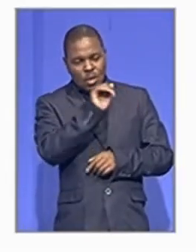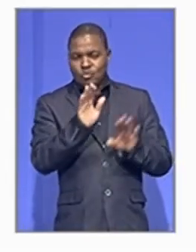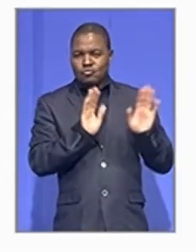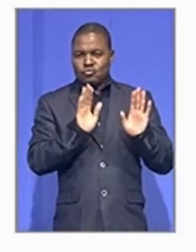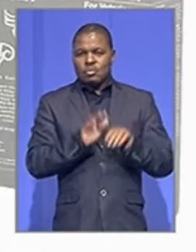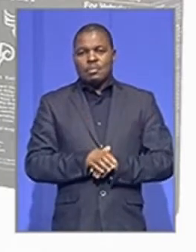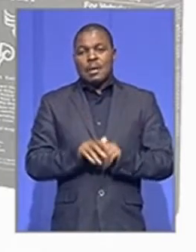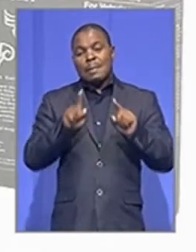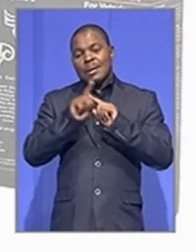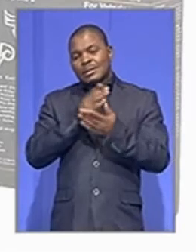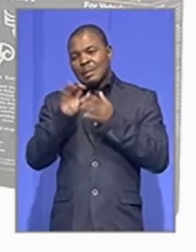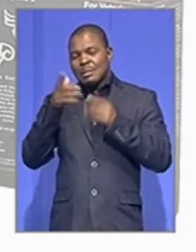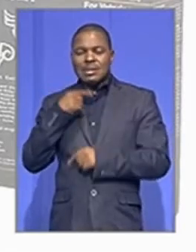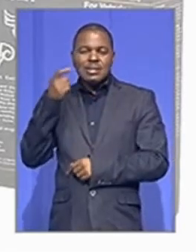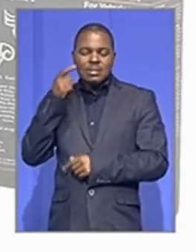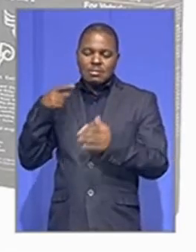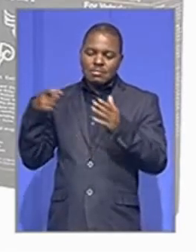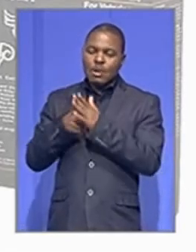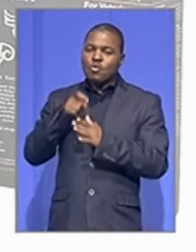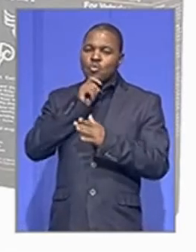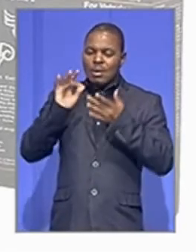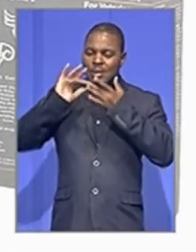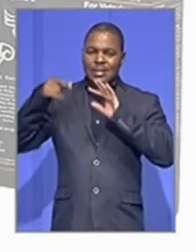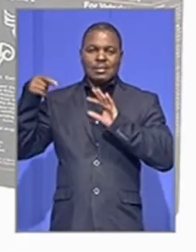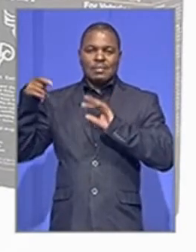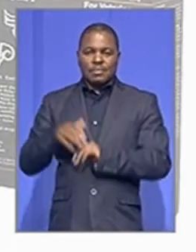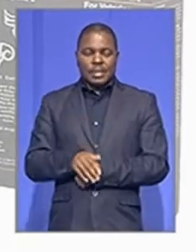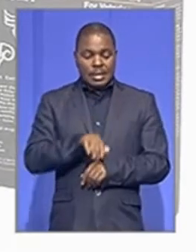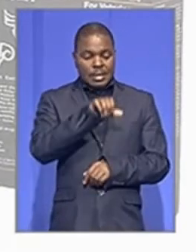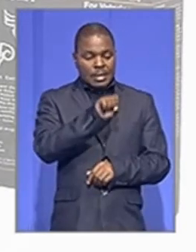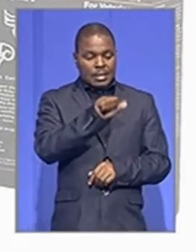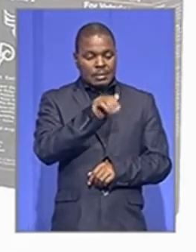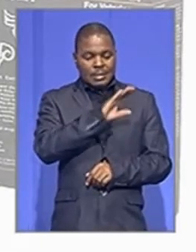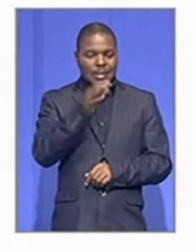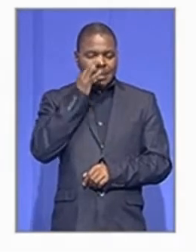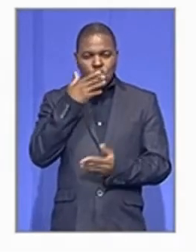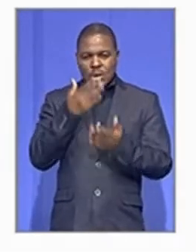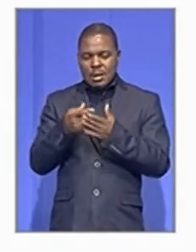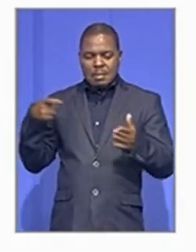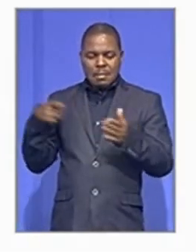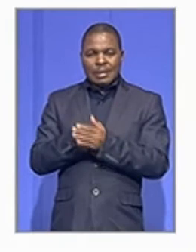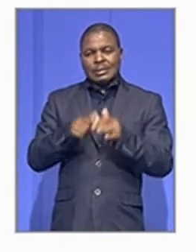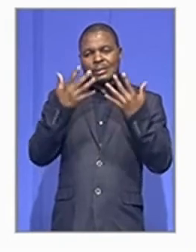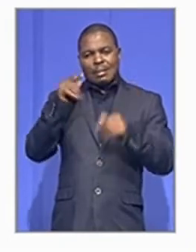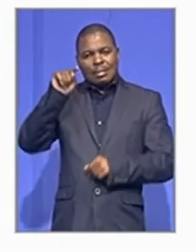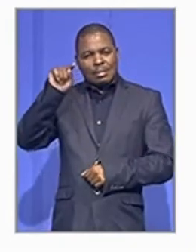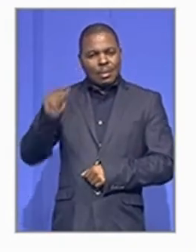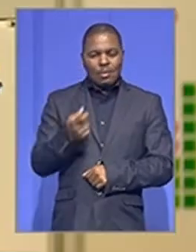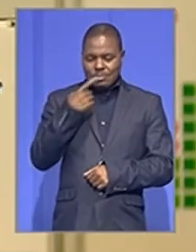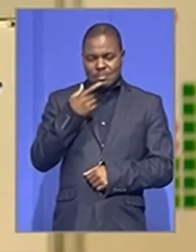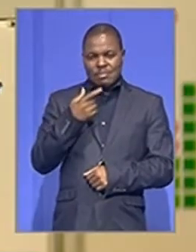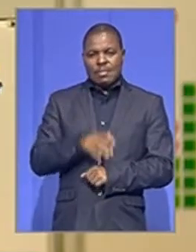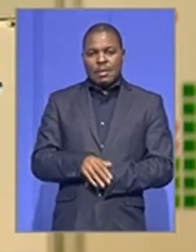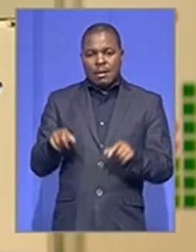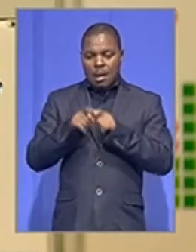bangwe ba batho ba di reka bobebe go inthanete. SABC o dulotse gore o ka reka tše 10,000 ga o nyaka bjalo ka